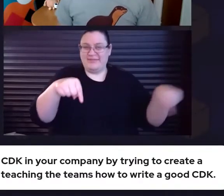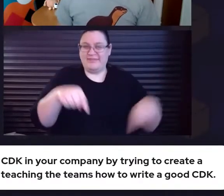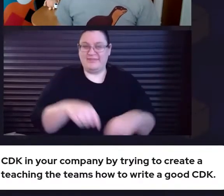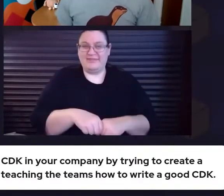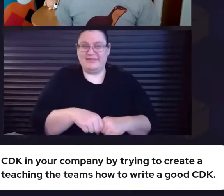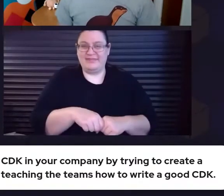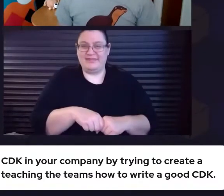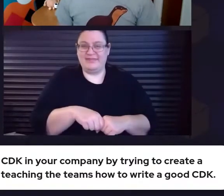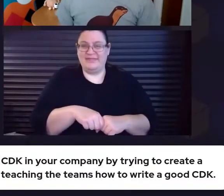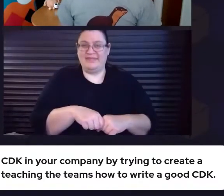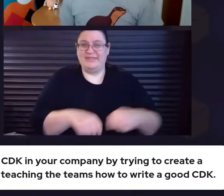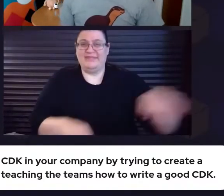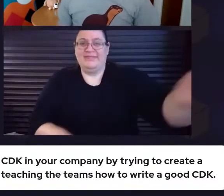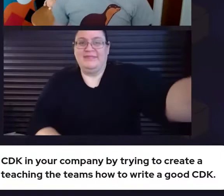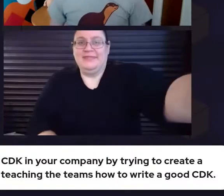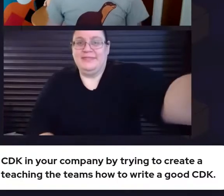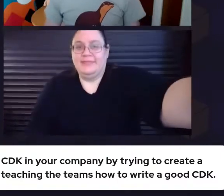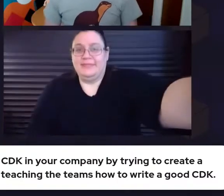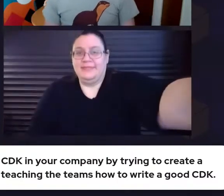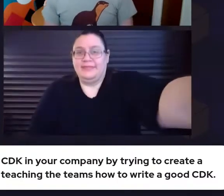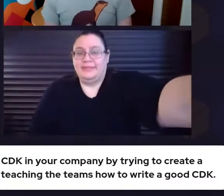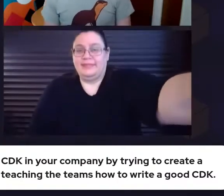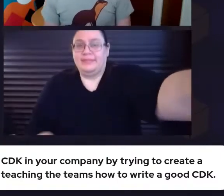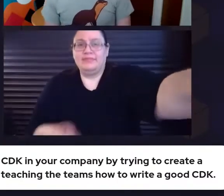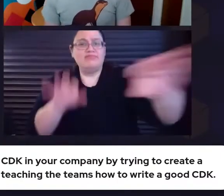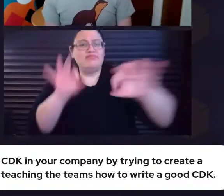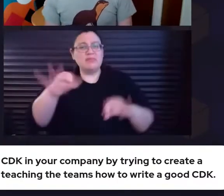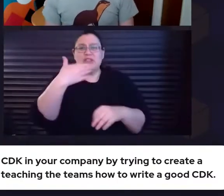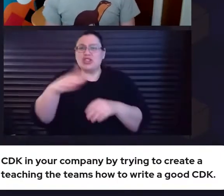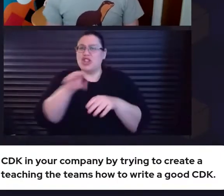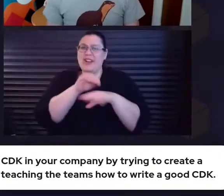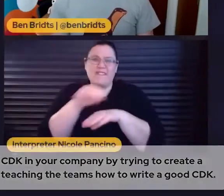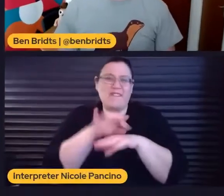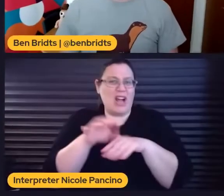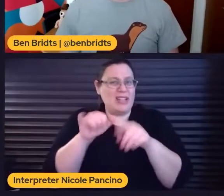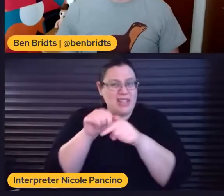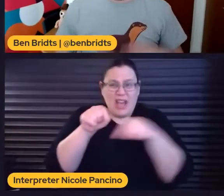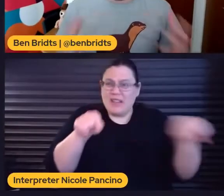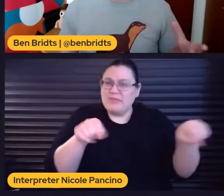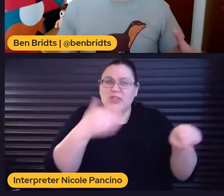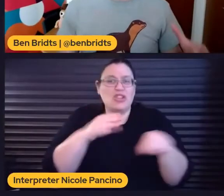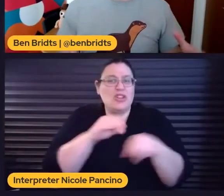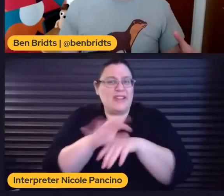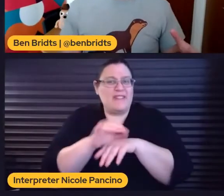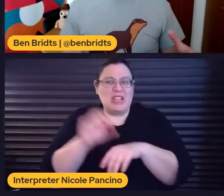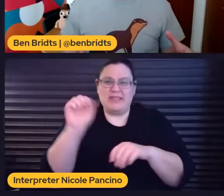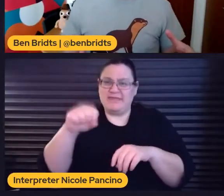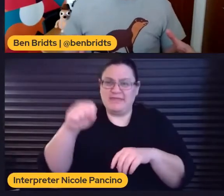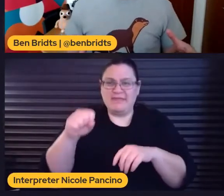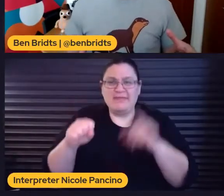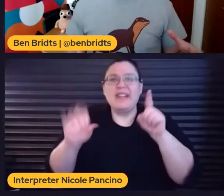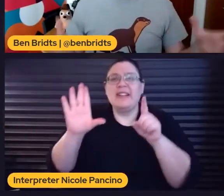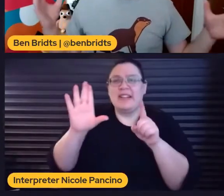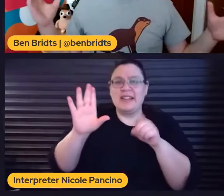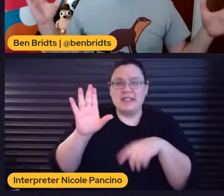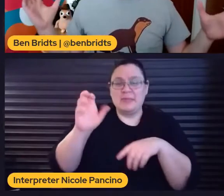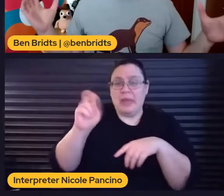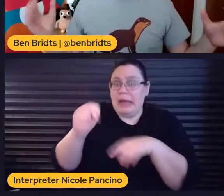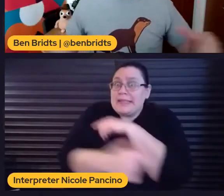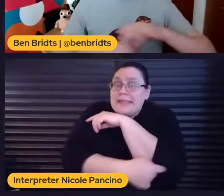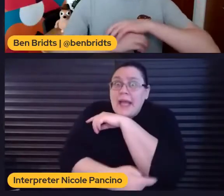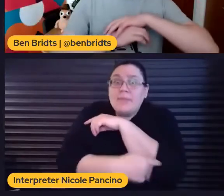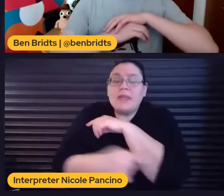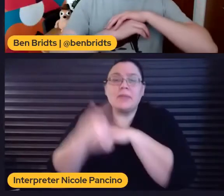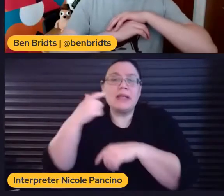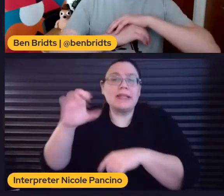advice. Any framework you're using, that's just really good advice. So, and it's very tempting with the power of the CDK to say, oh, what I'm going